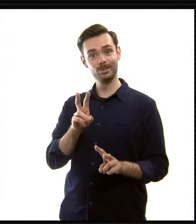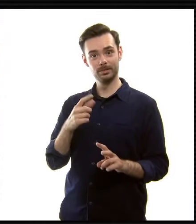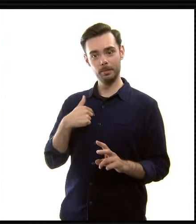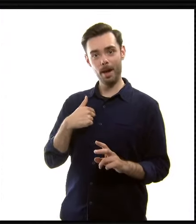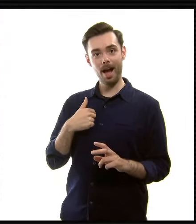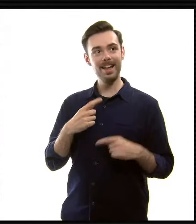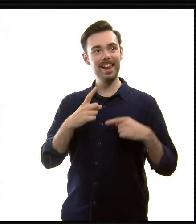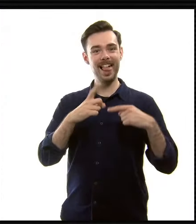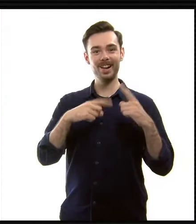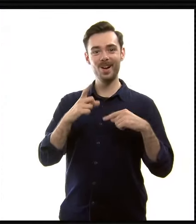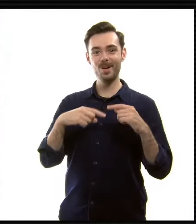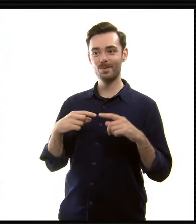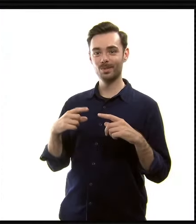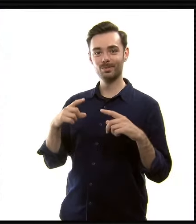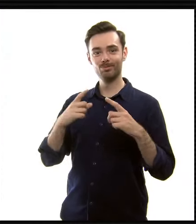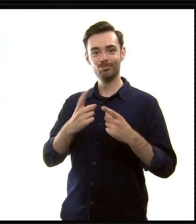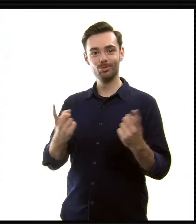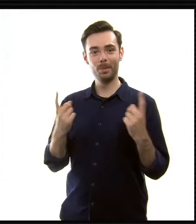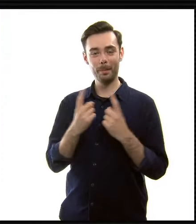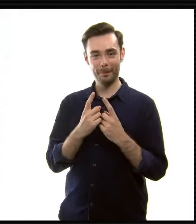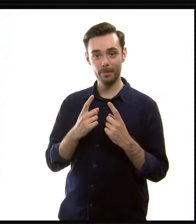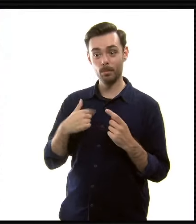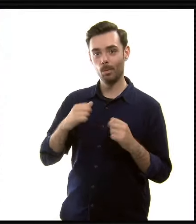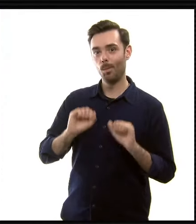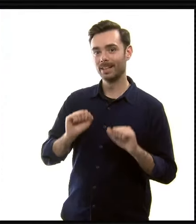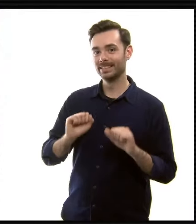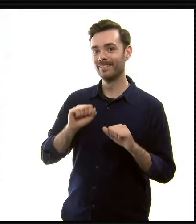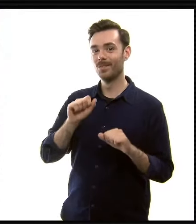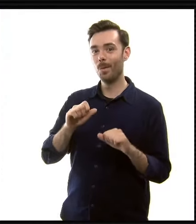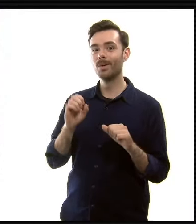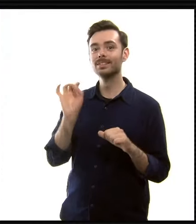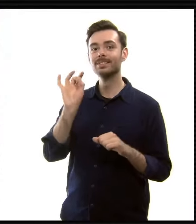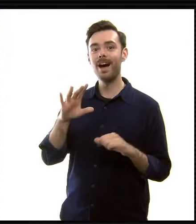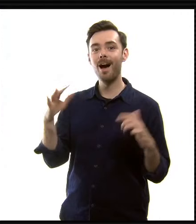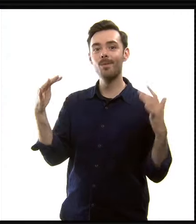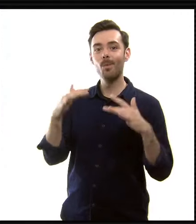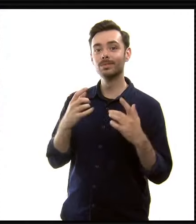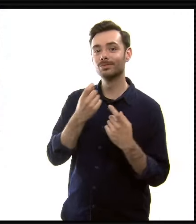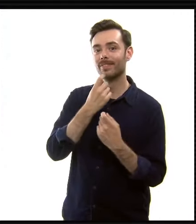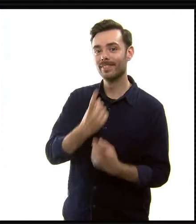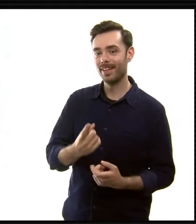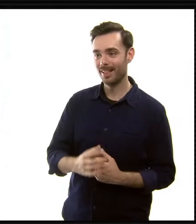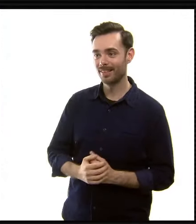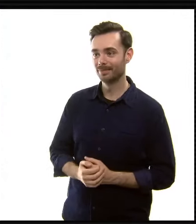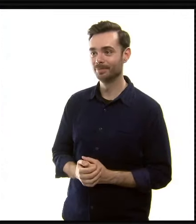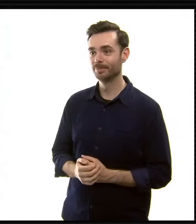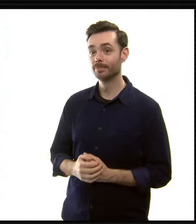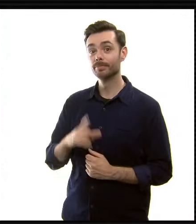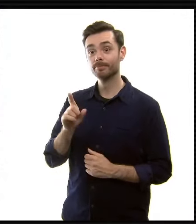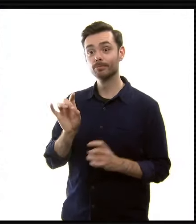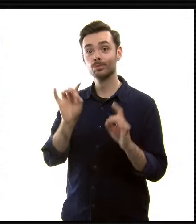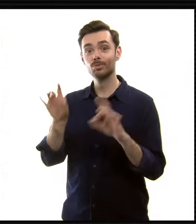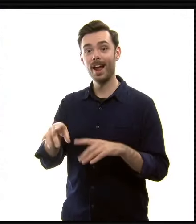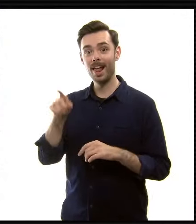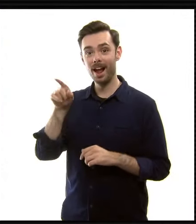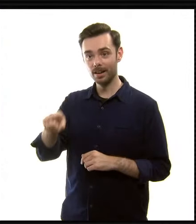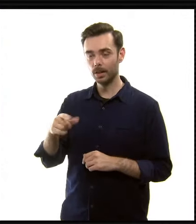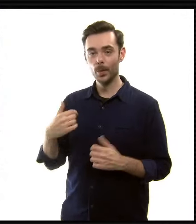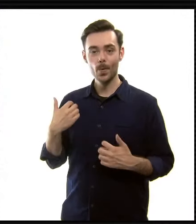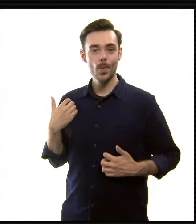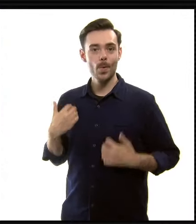know. Waiting for some Star Wars reveals. That's from Pico. It's 3 a.m. in Australia. I'm absolutely electrified by the